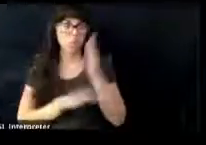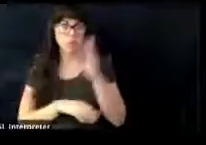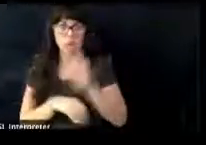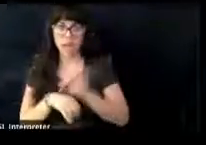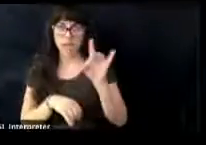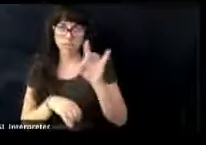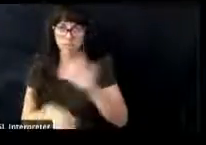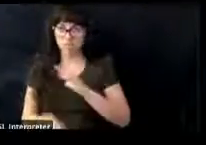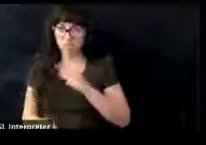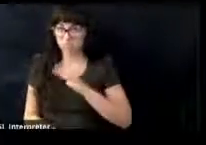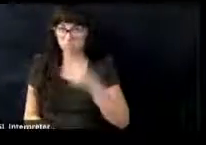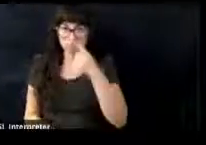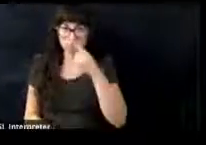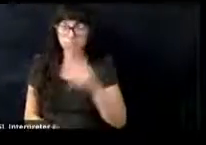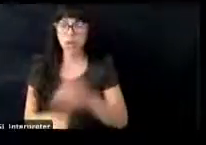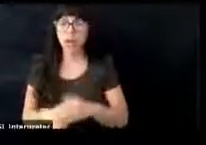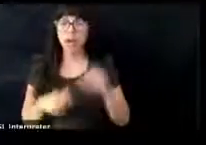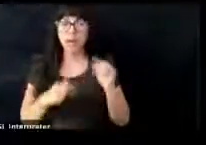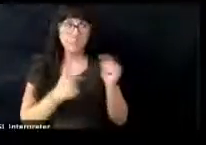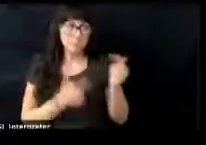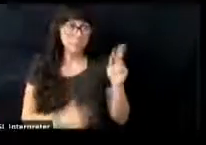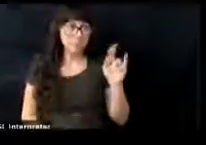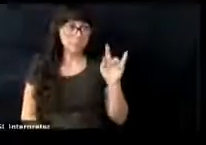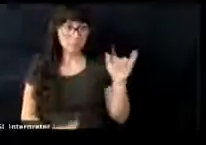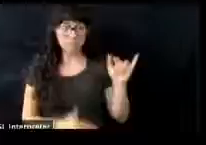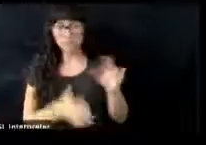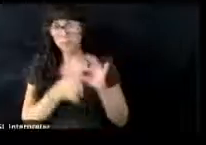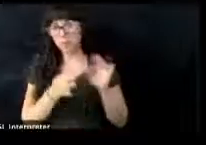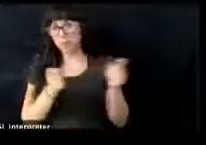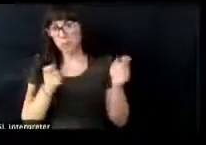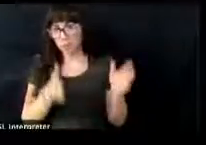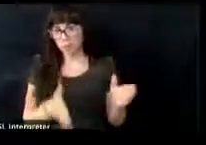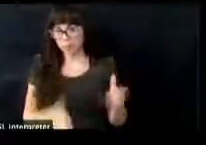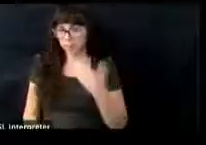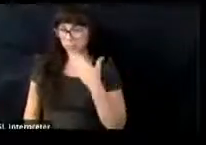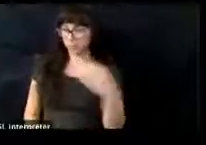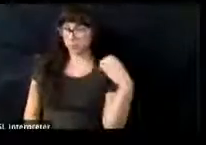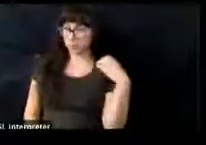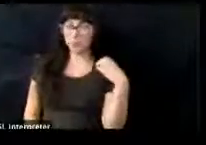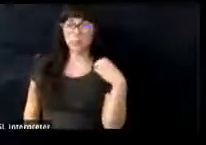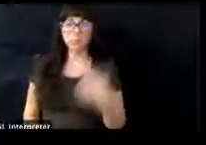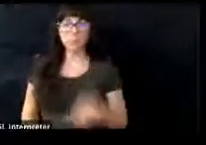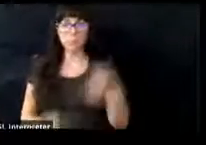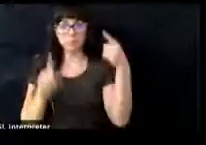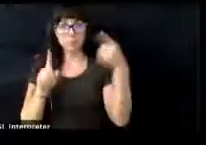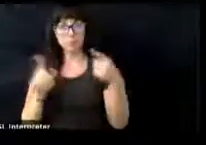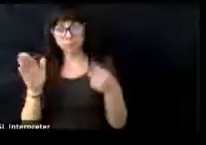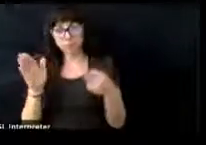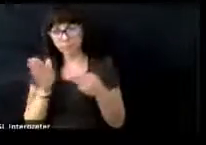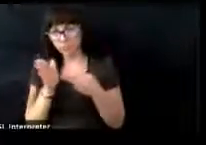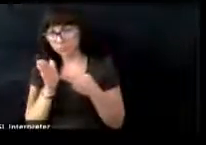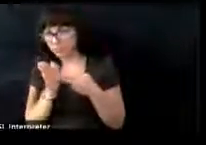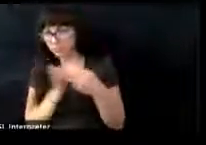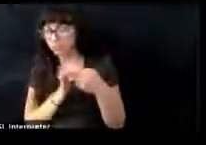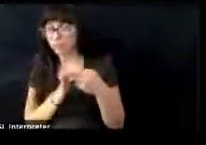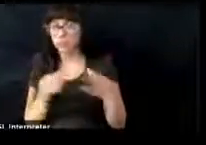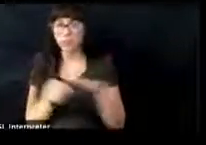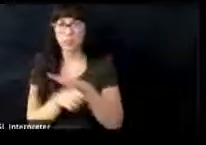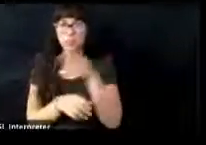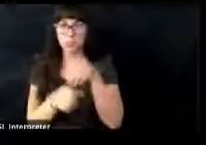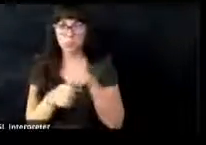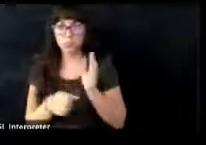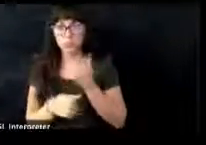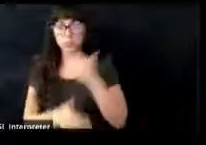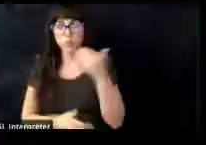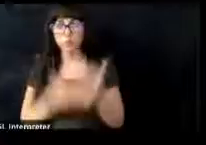moderator. Thank you, Chair. In order to maximize transparency and public participation in our process,